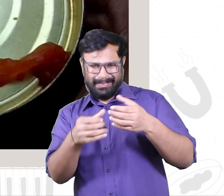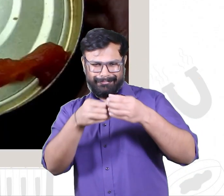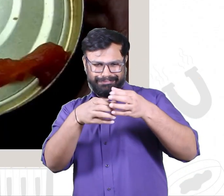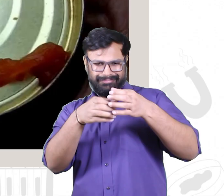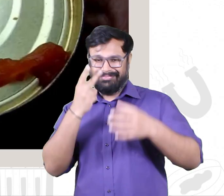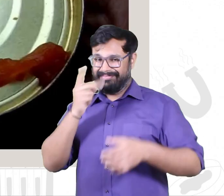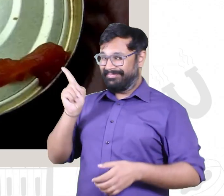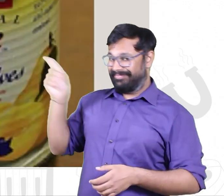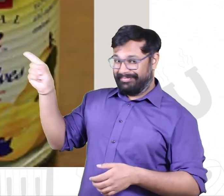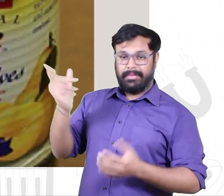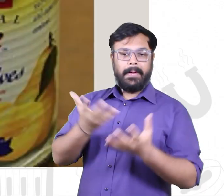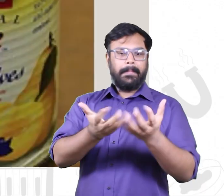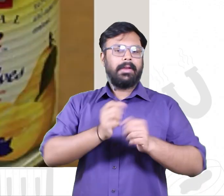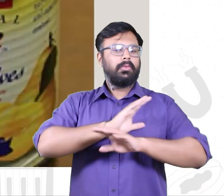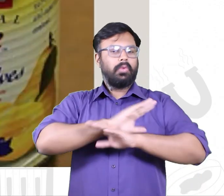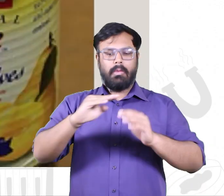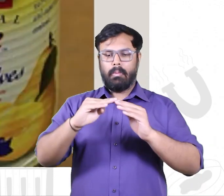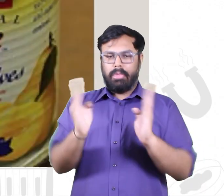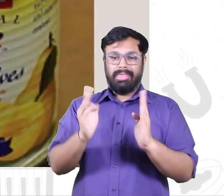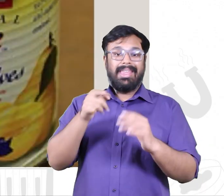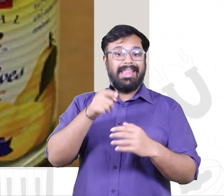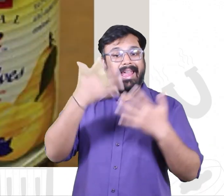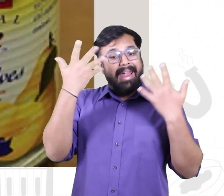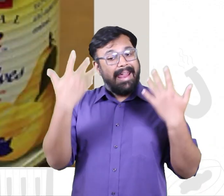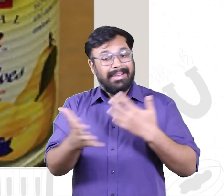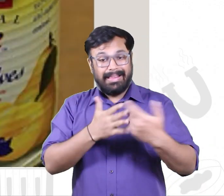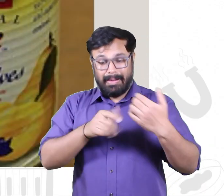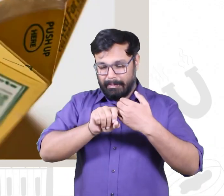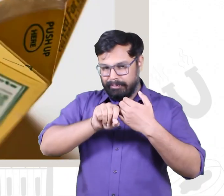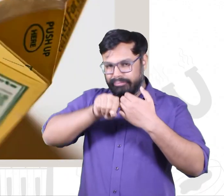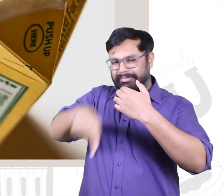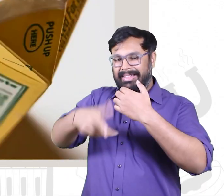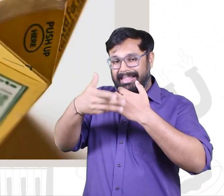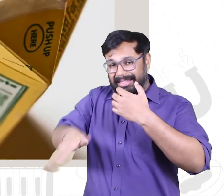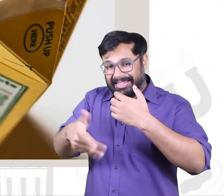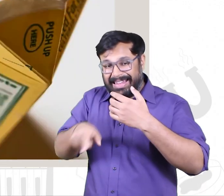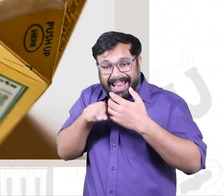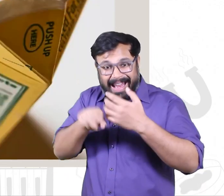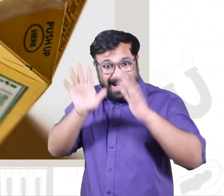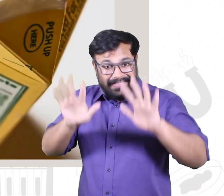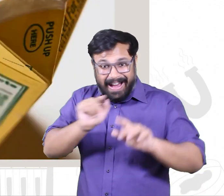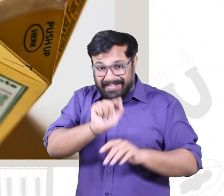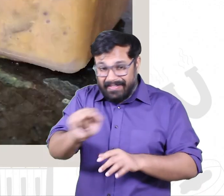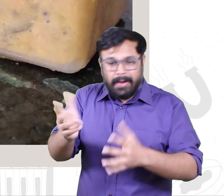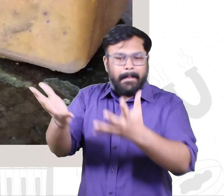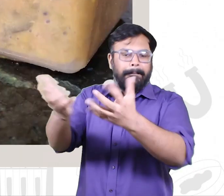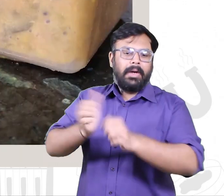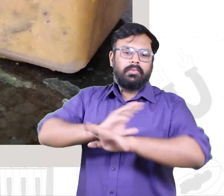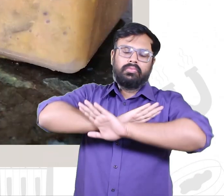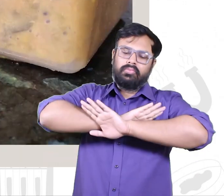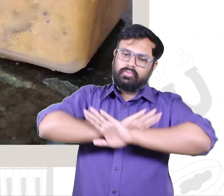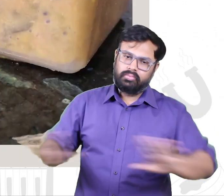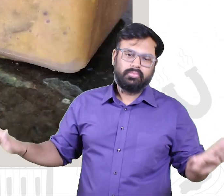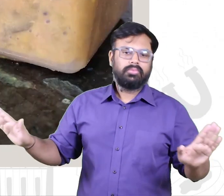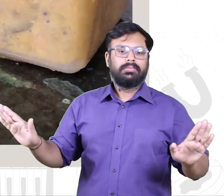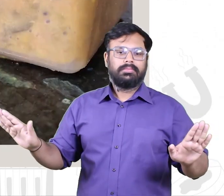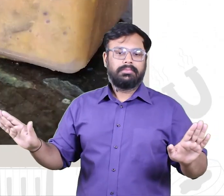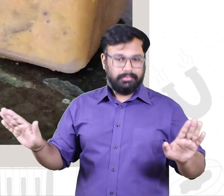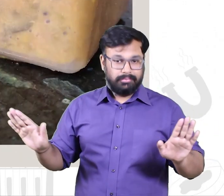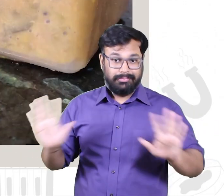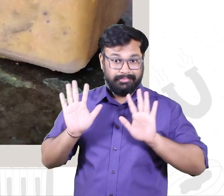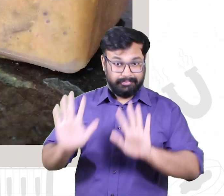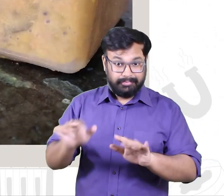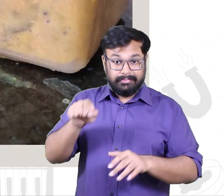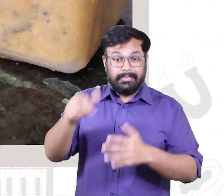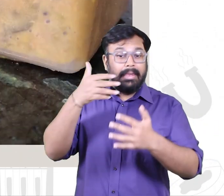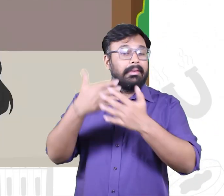not buy the Tetra packs, cans, boxes or tins that are